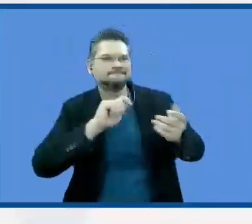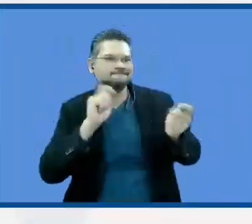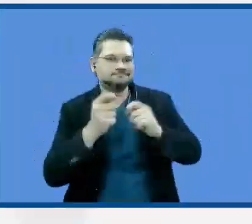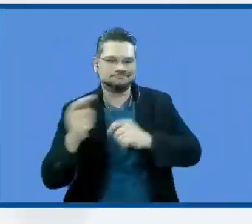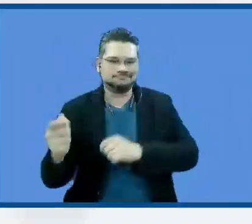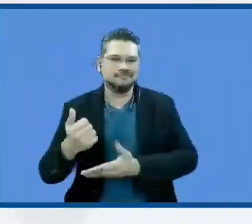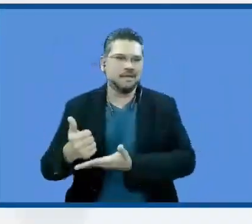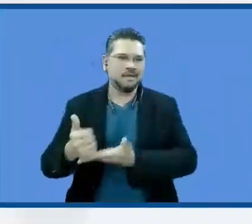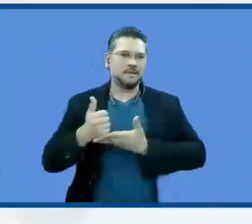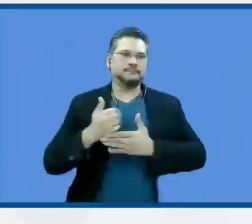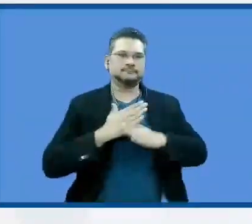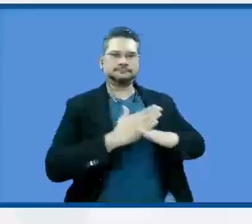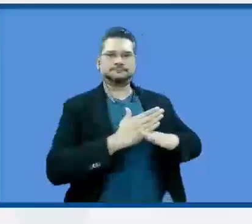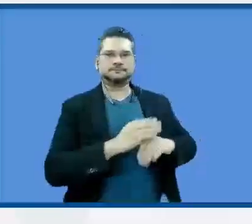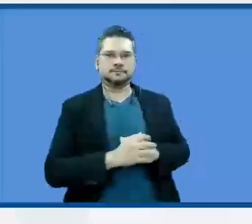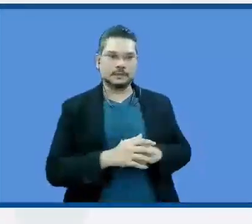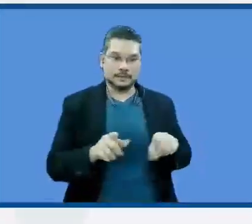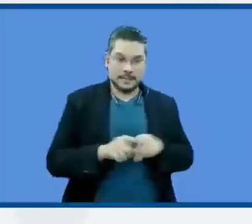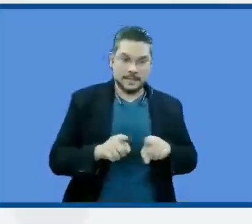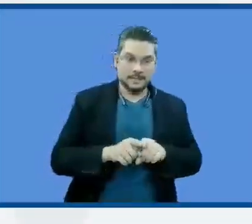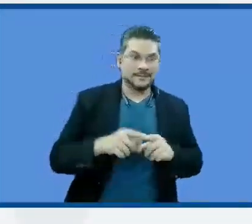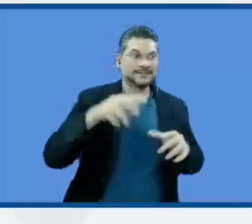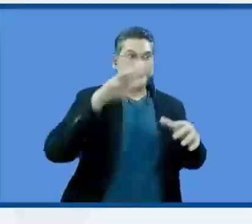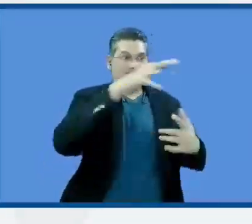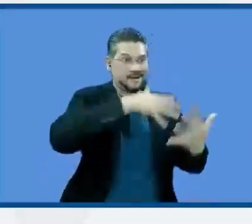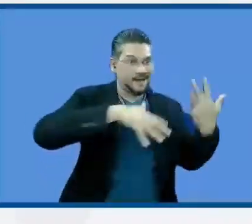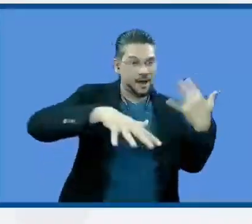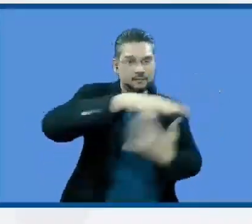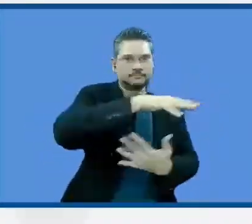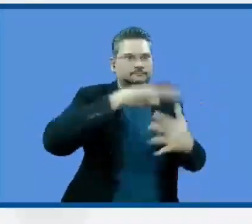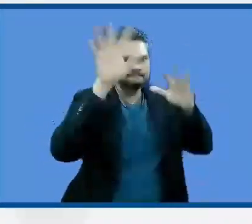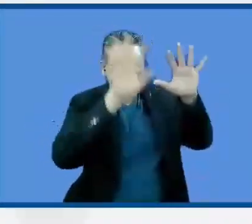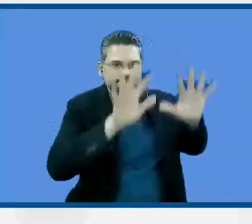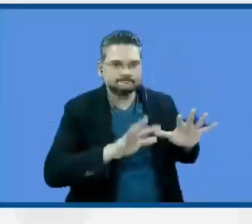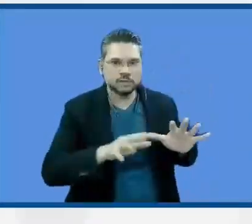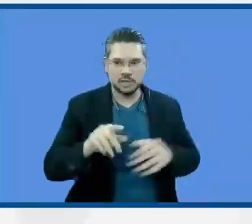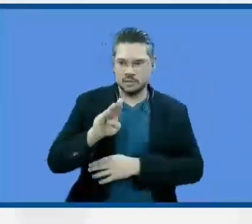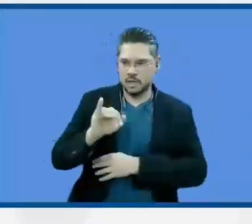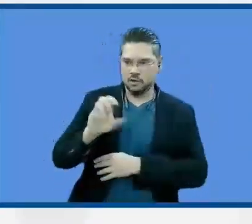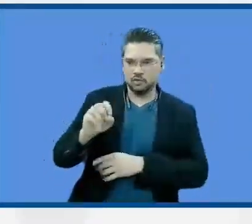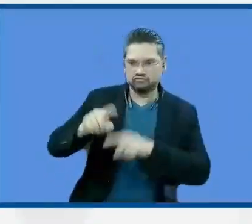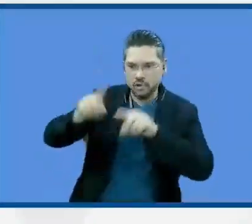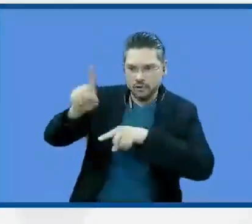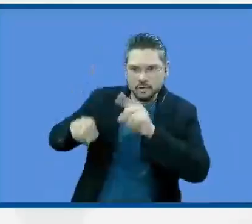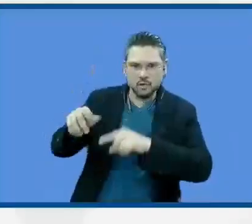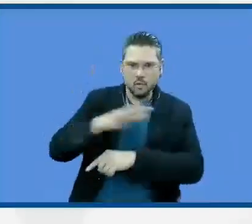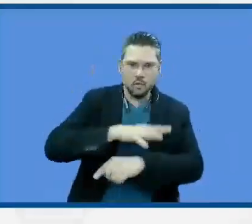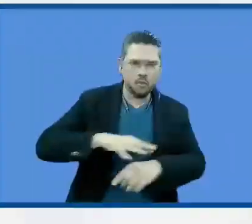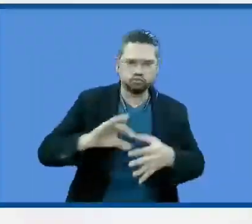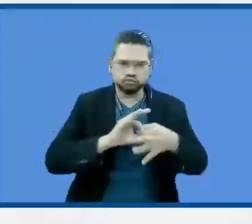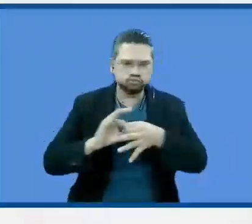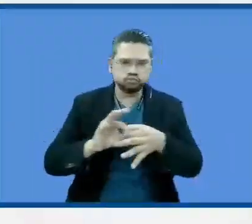deliver both climate and biodiversity co-benefits, helping to reduce the impacts of climate-related